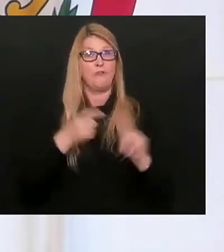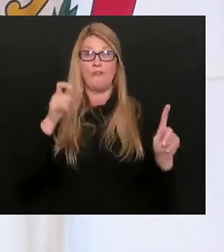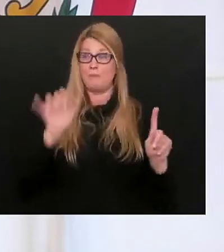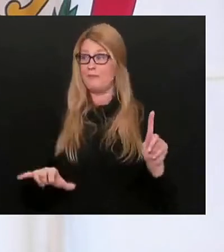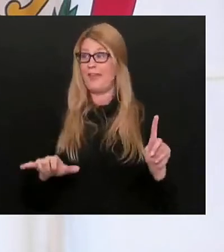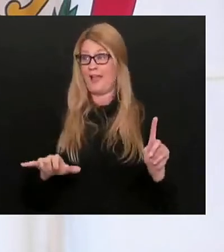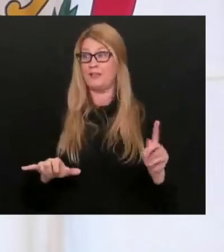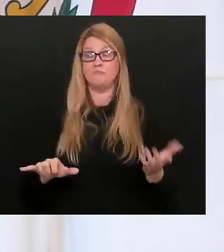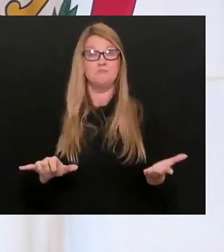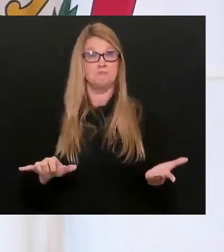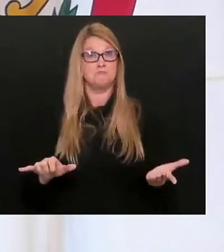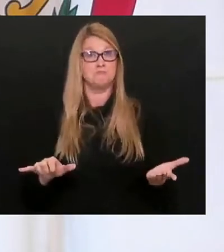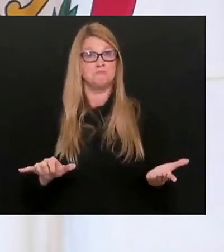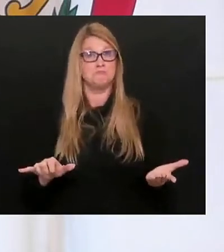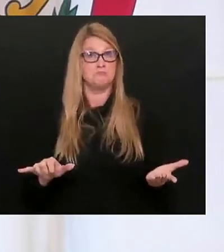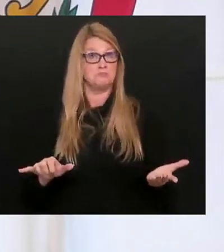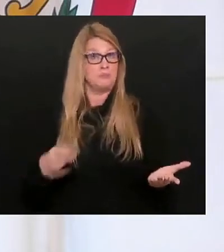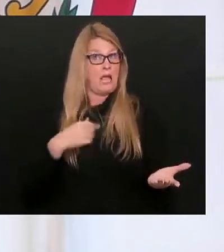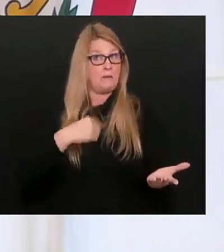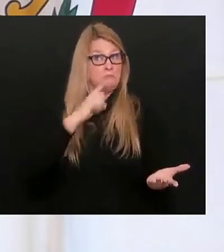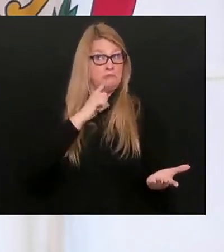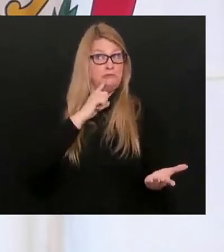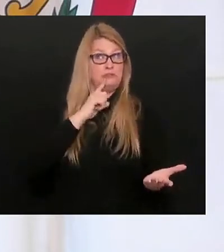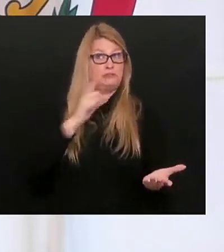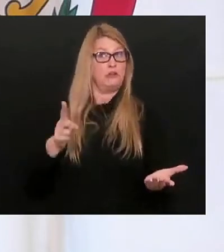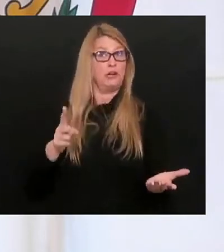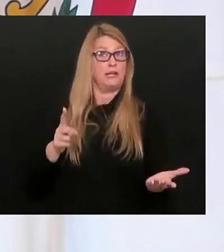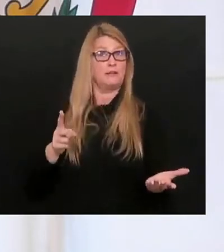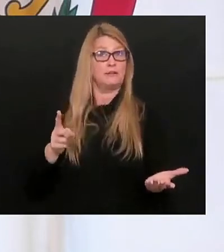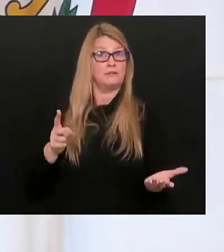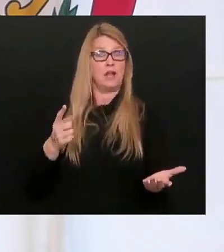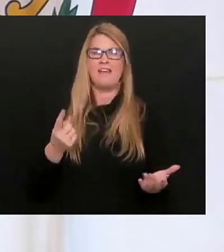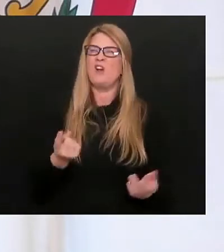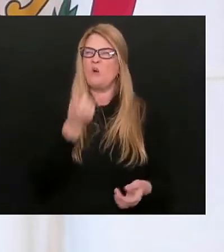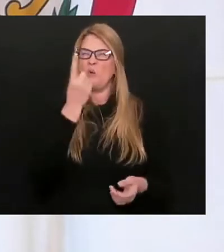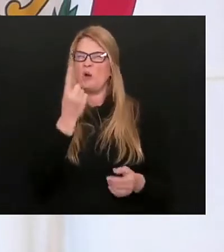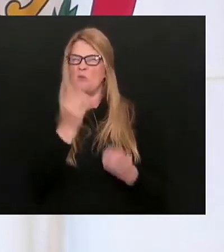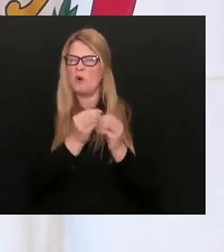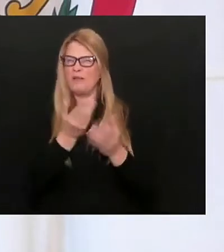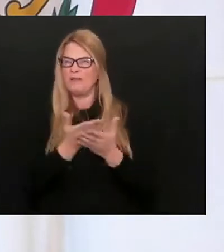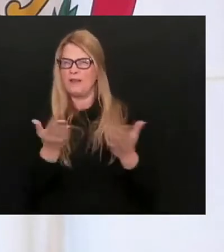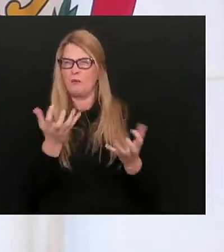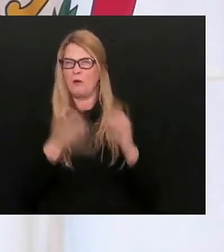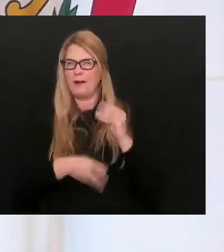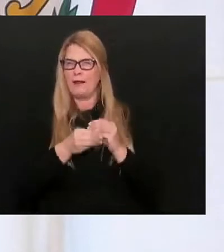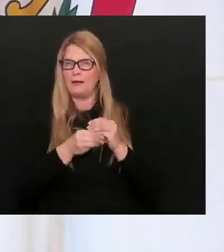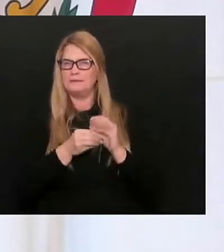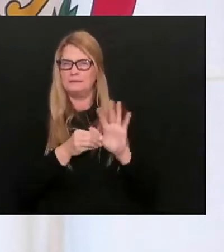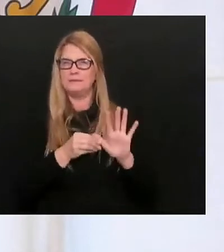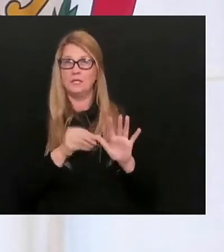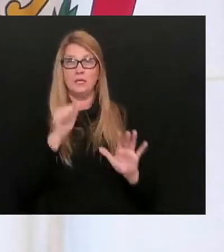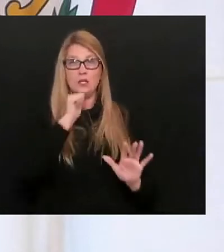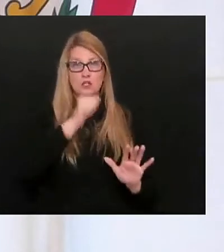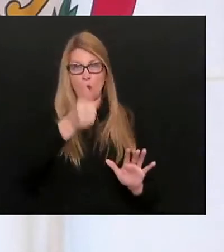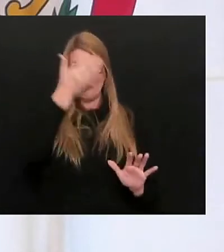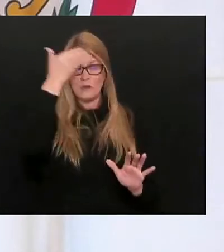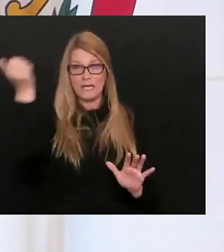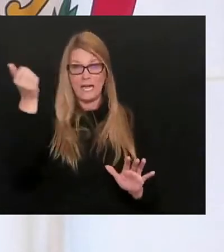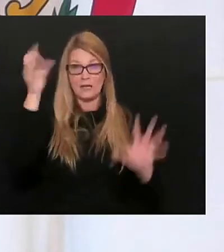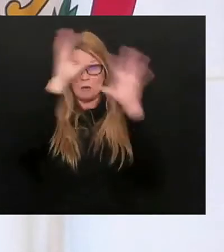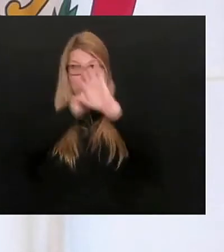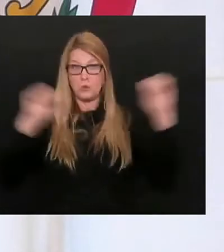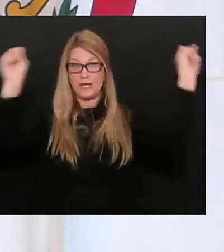was, there was surely, you know, and I add one more thing. Don't anyone forget that President